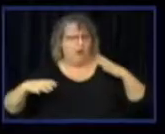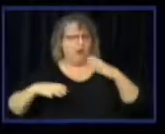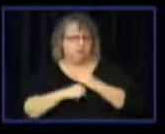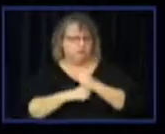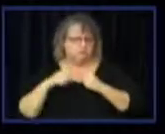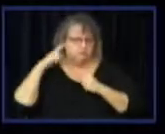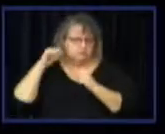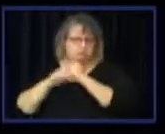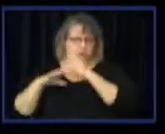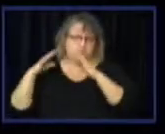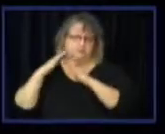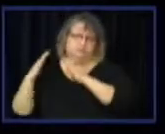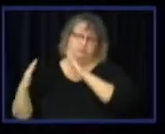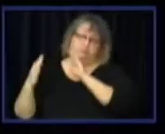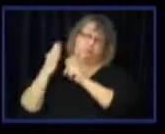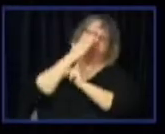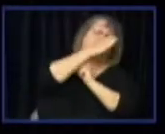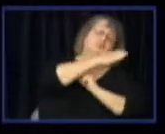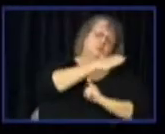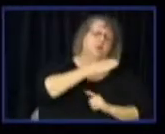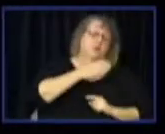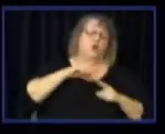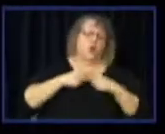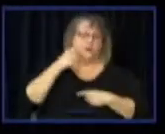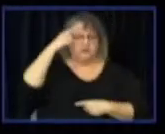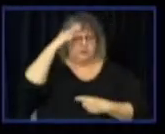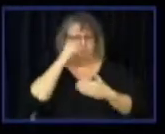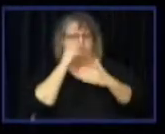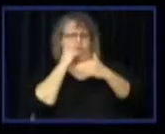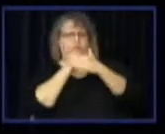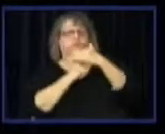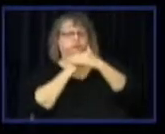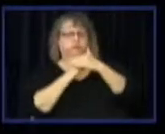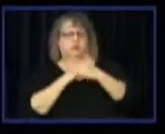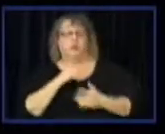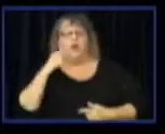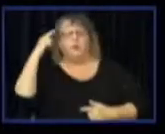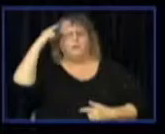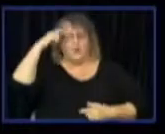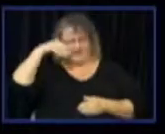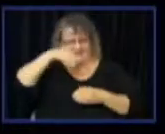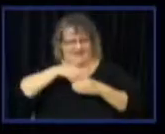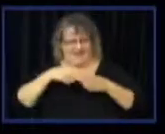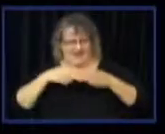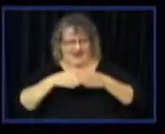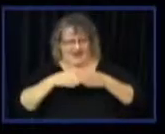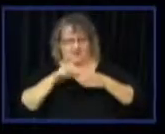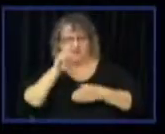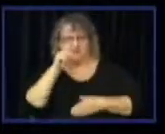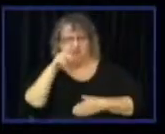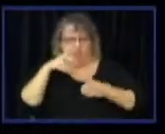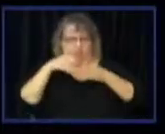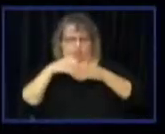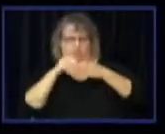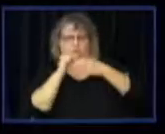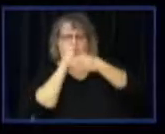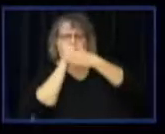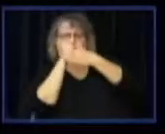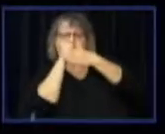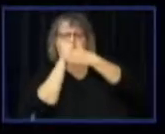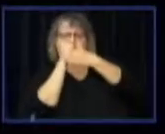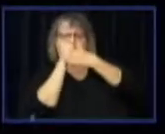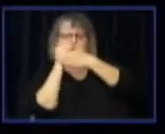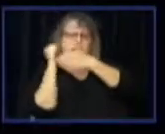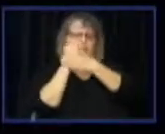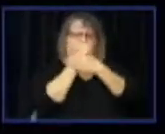blast wave can cause a traumatic brain injury. And what happens is the brain inside the skull gets bounced around,